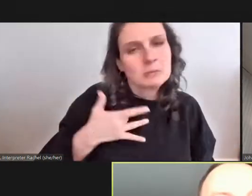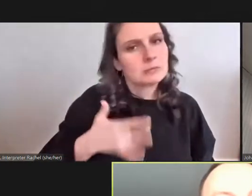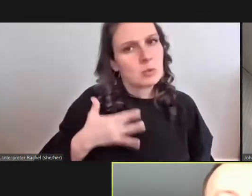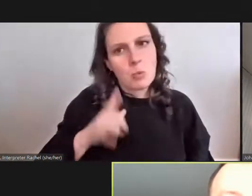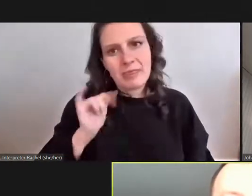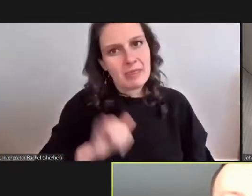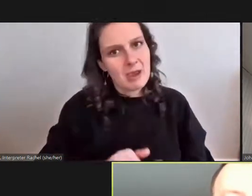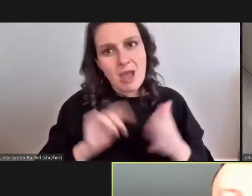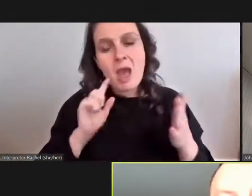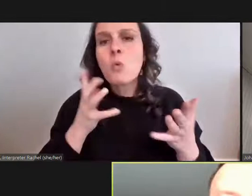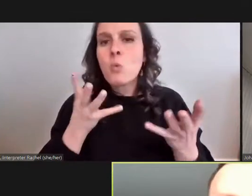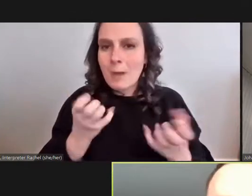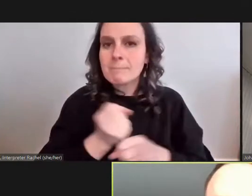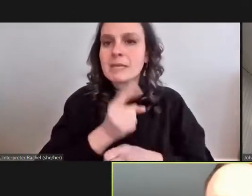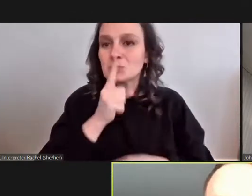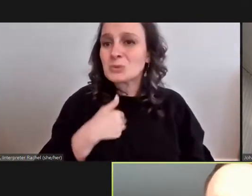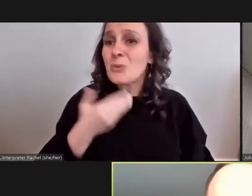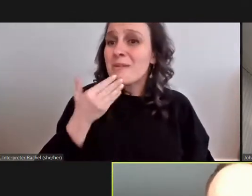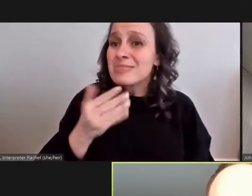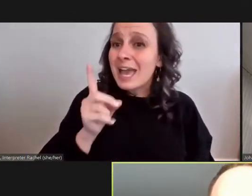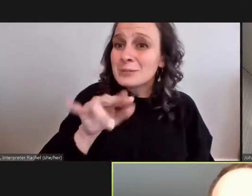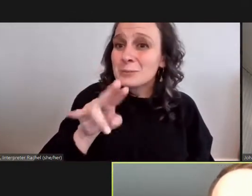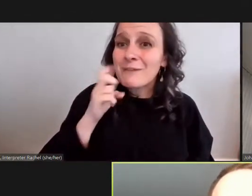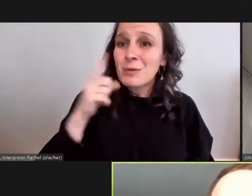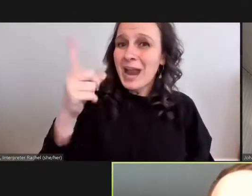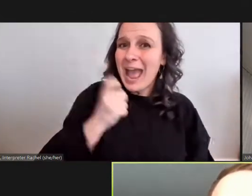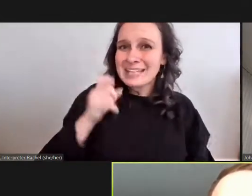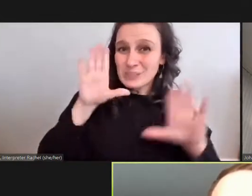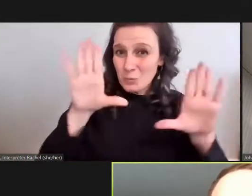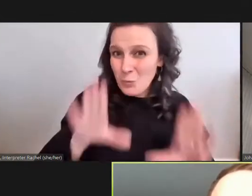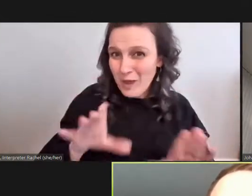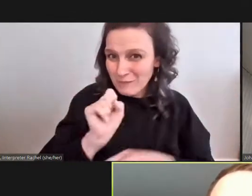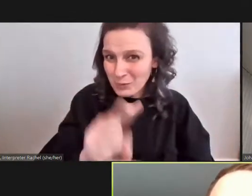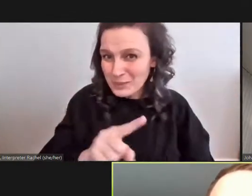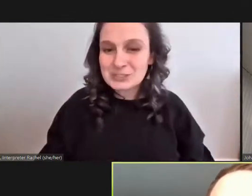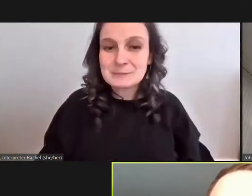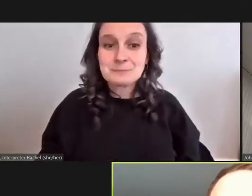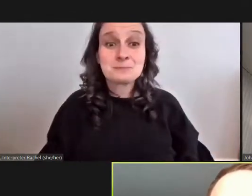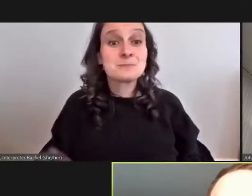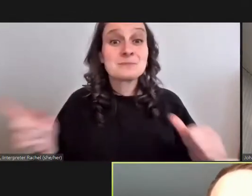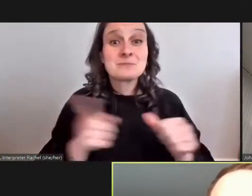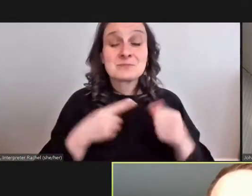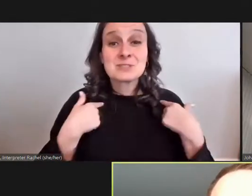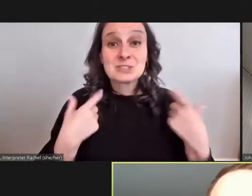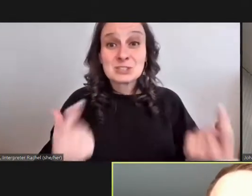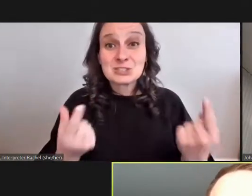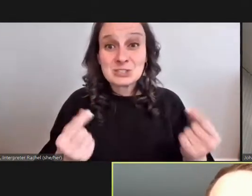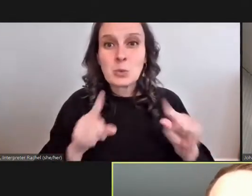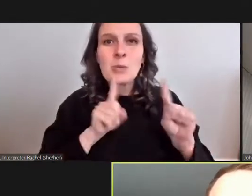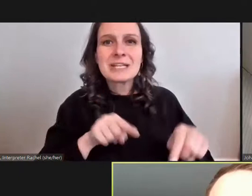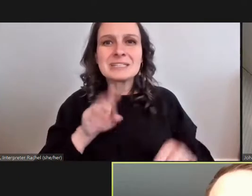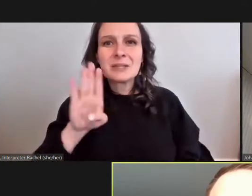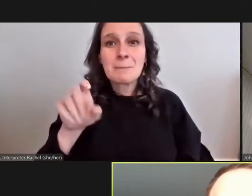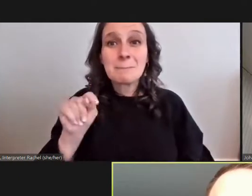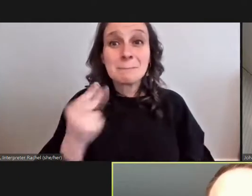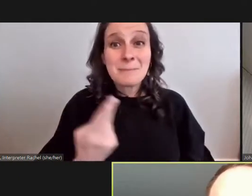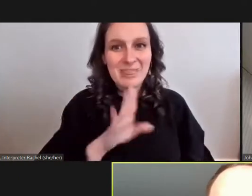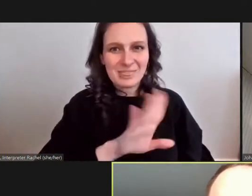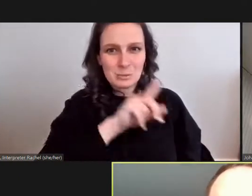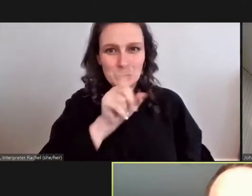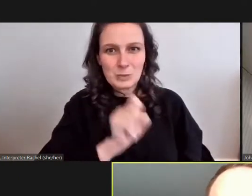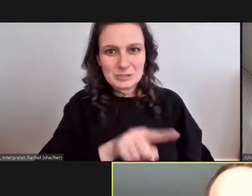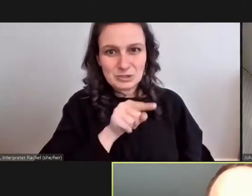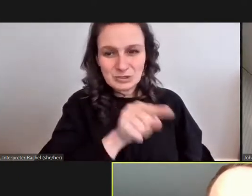you as always for asking awesome questions. The first thing we're going to do is we're going to answer Beth's question, which